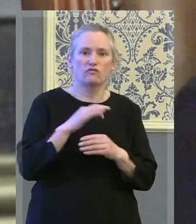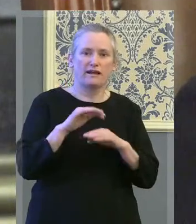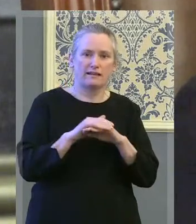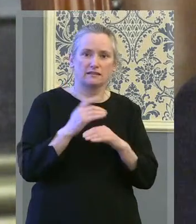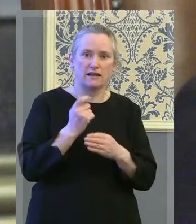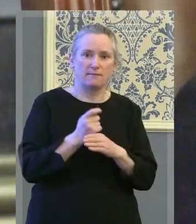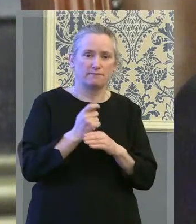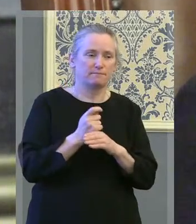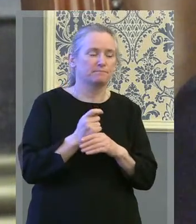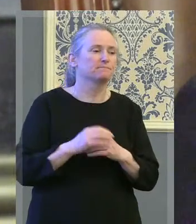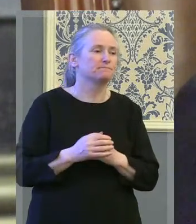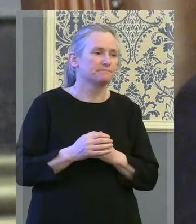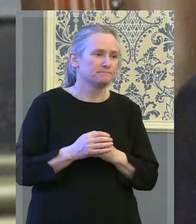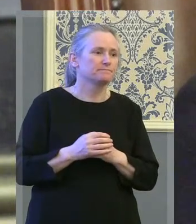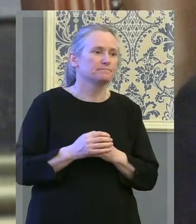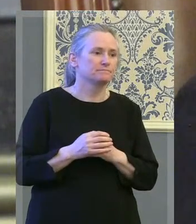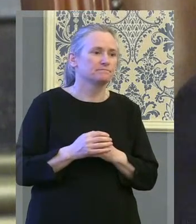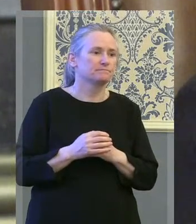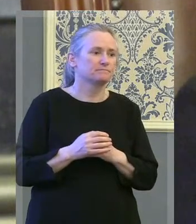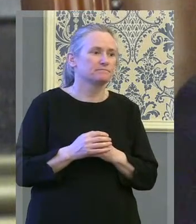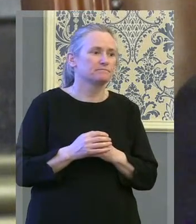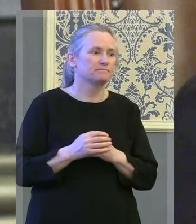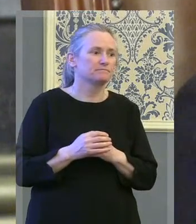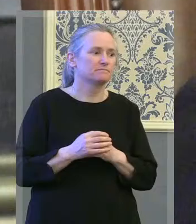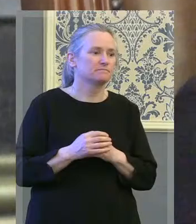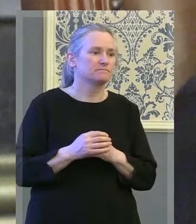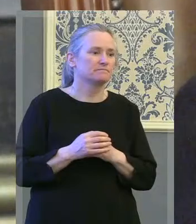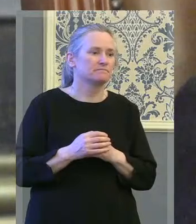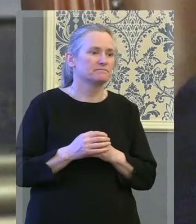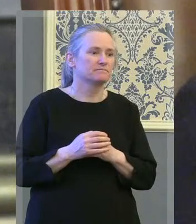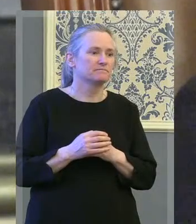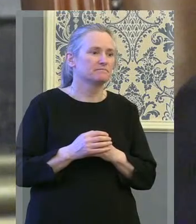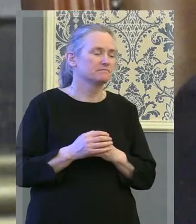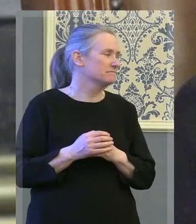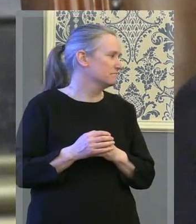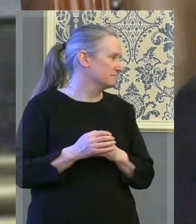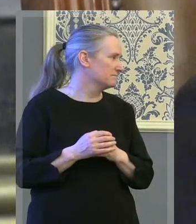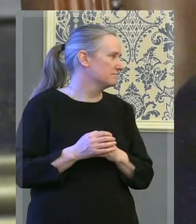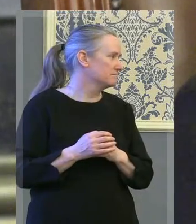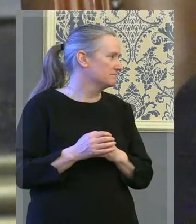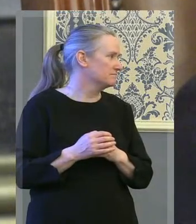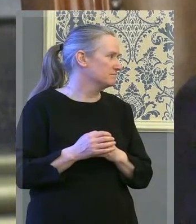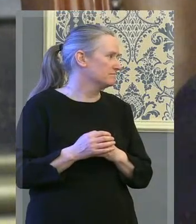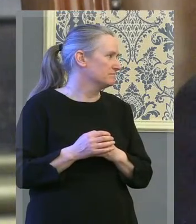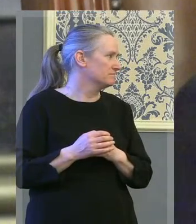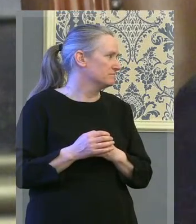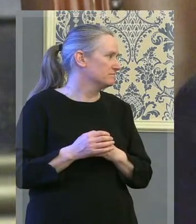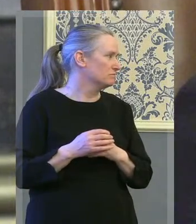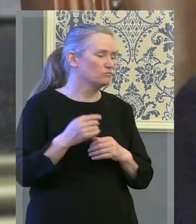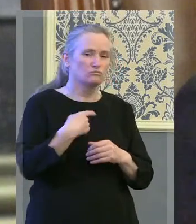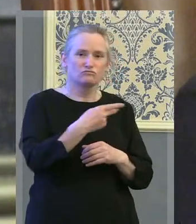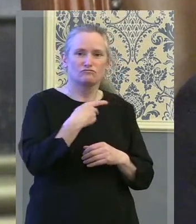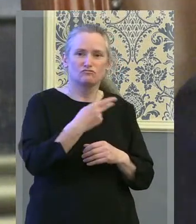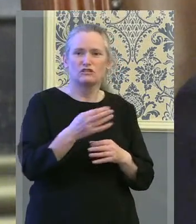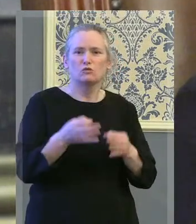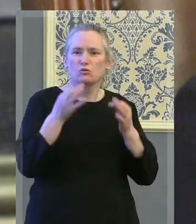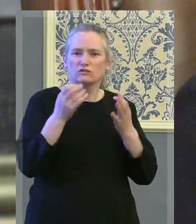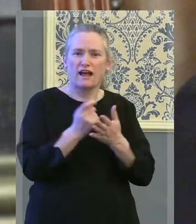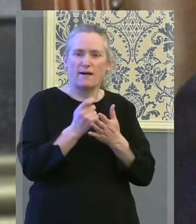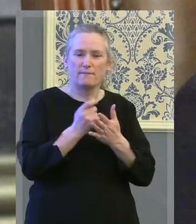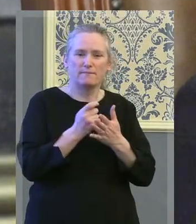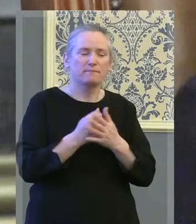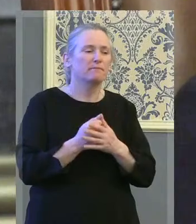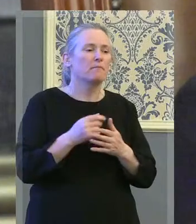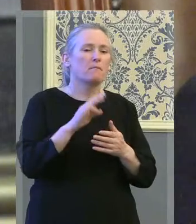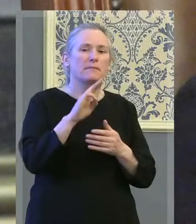Doty Roach and Tom Roach, their parents, they were next door neighbours to us in the Cork Road. And with Peter, we had a really good time. Peter